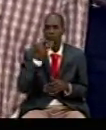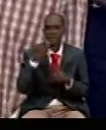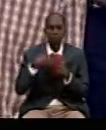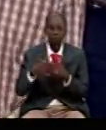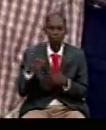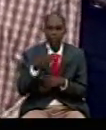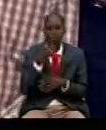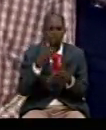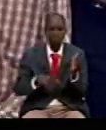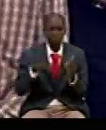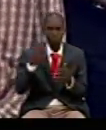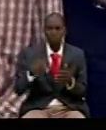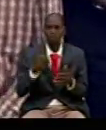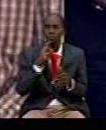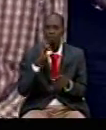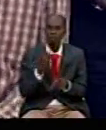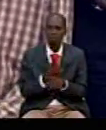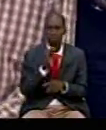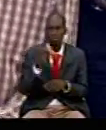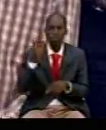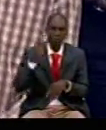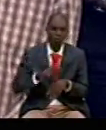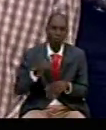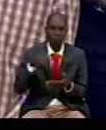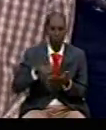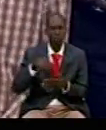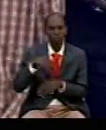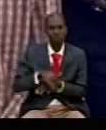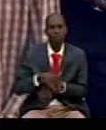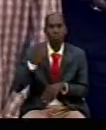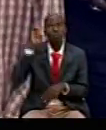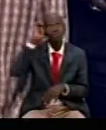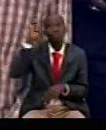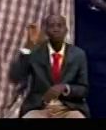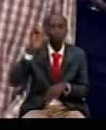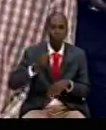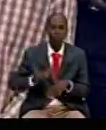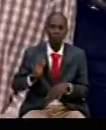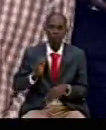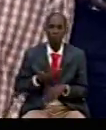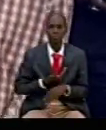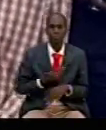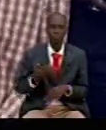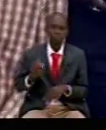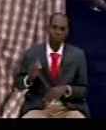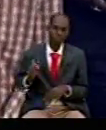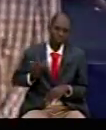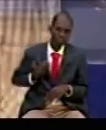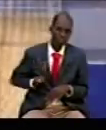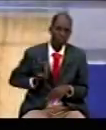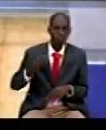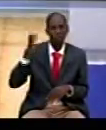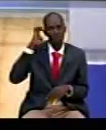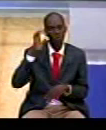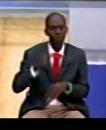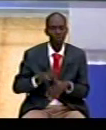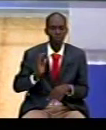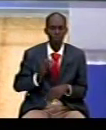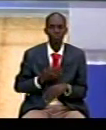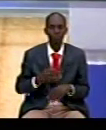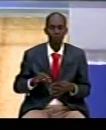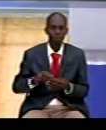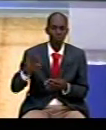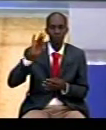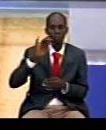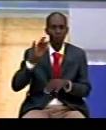tonight. It touches our souls. It touches our spirit. It touches our